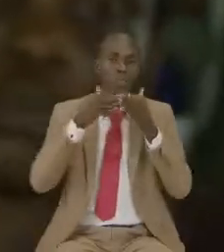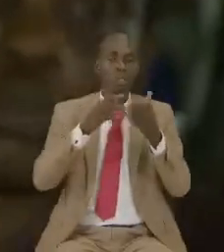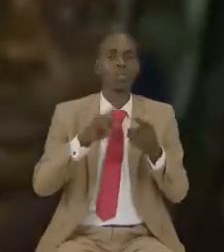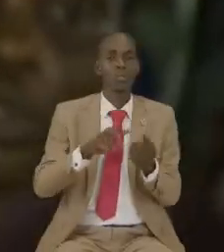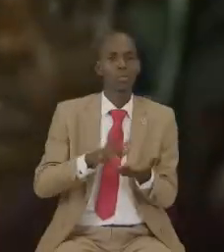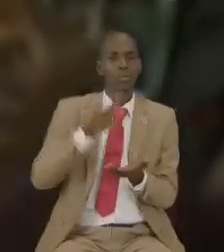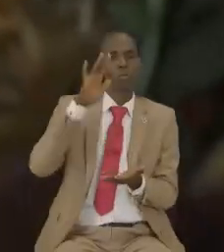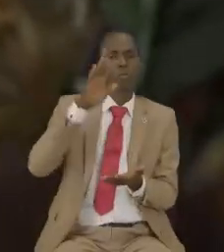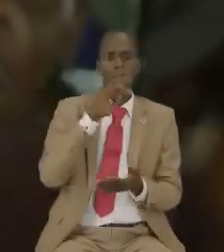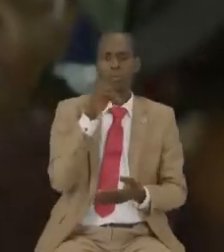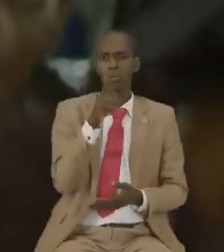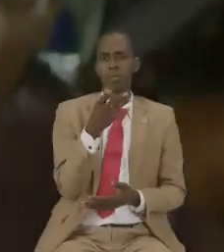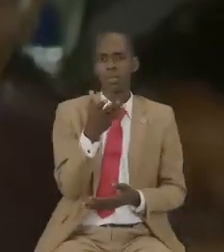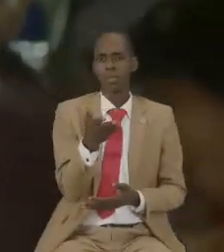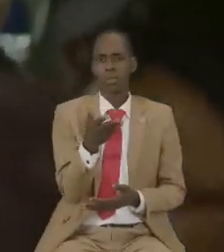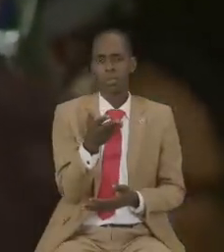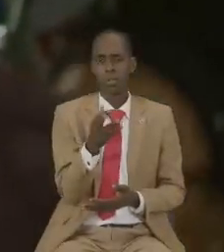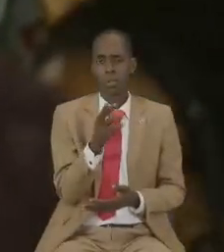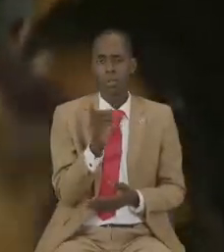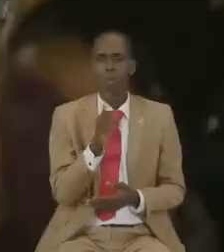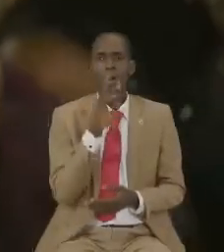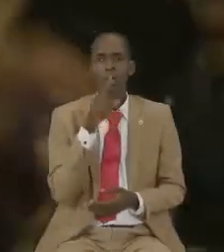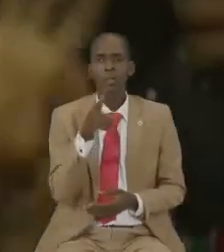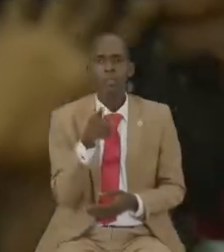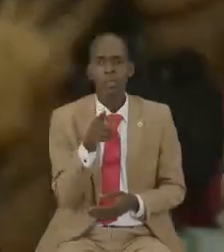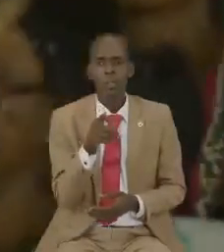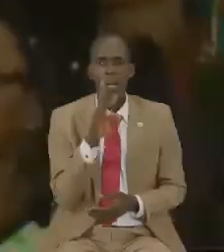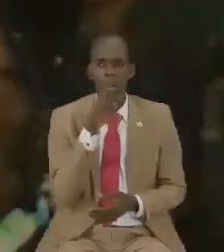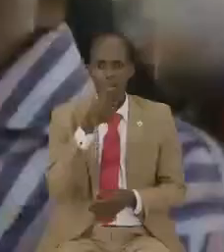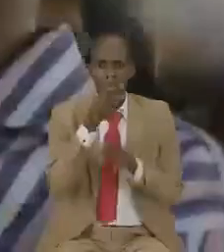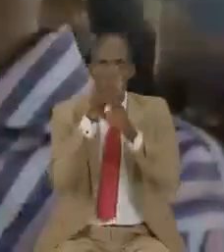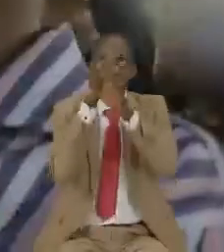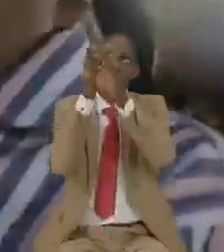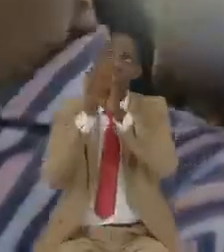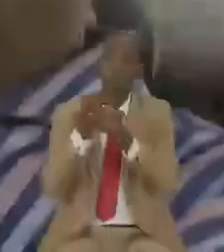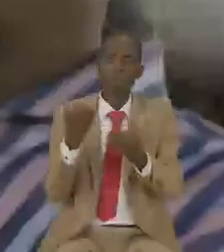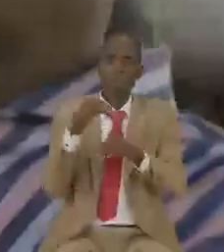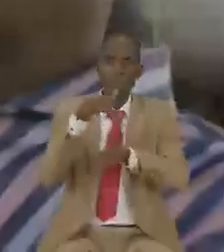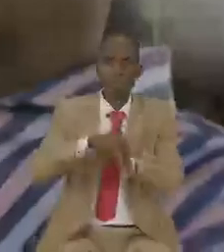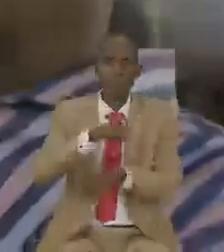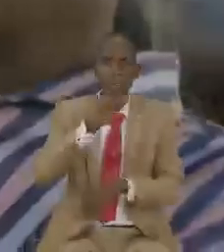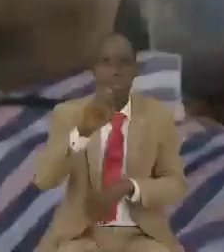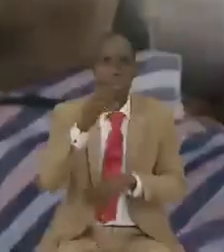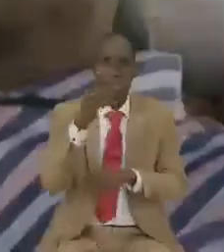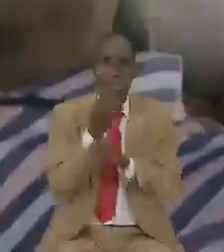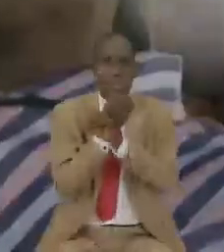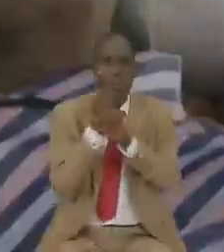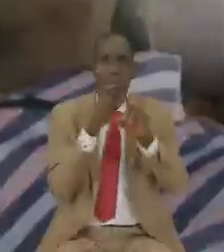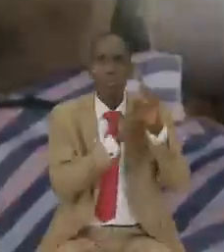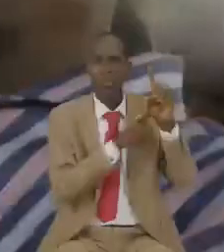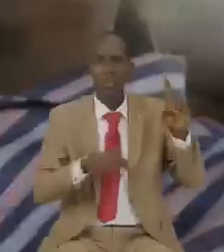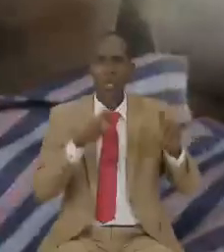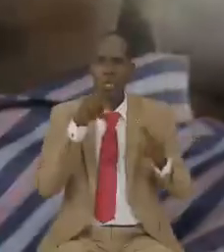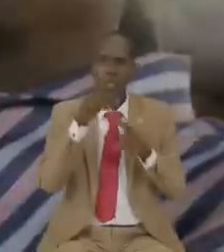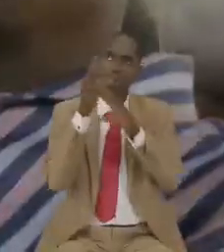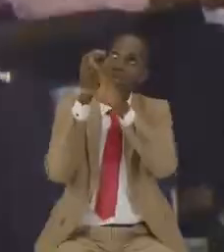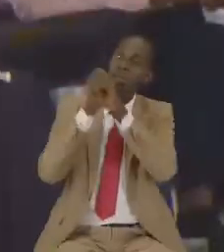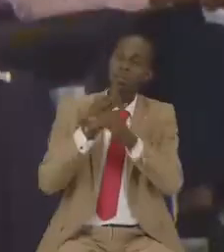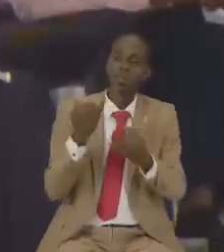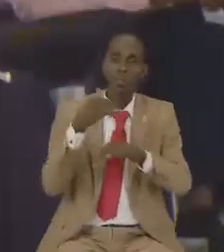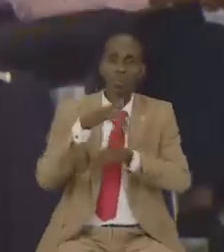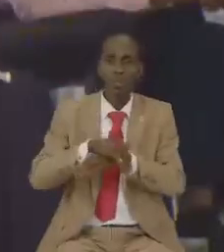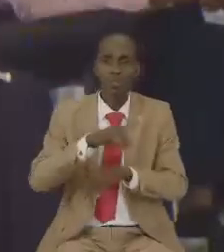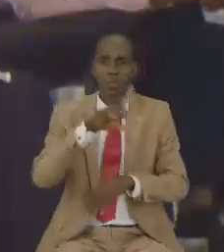there? Where are you? Are you receiving tonight the salvation of the Lord? Are you receiving tonight